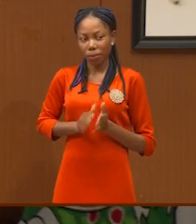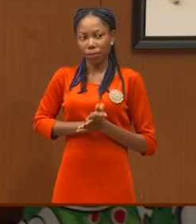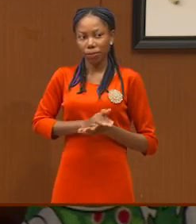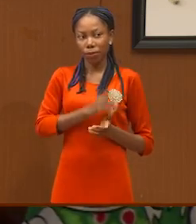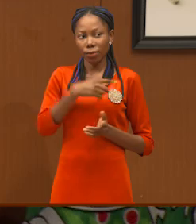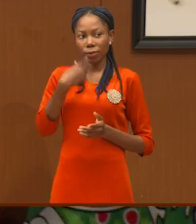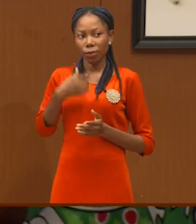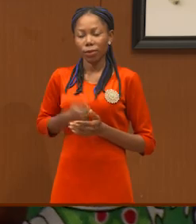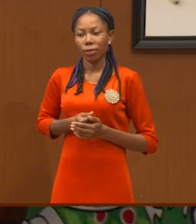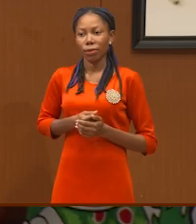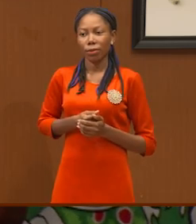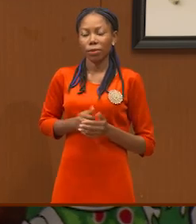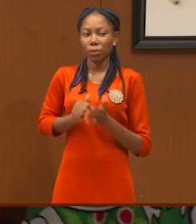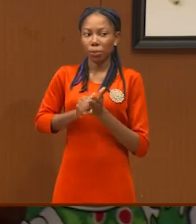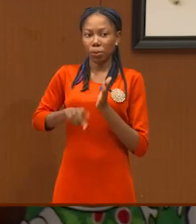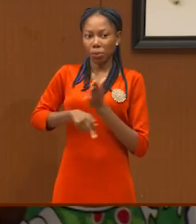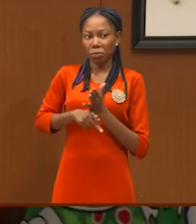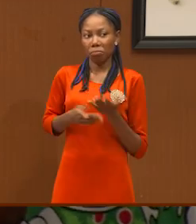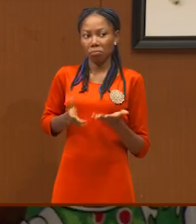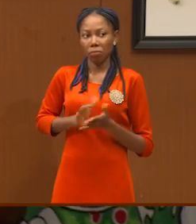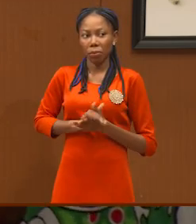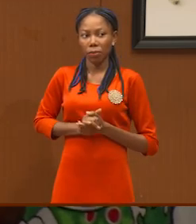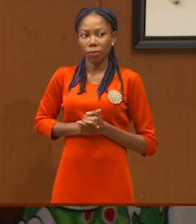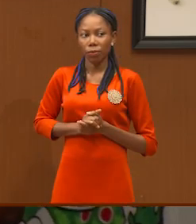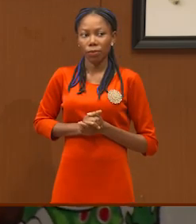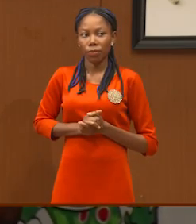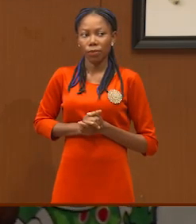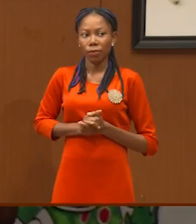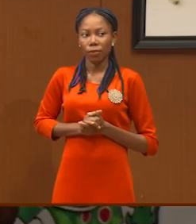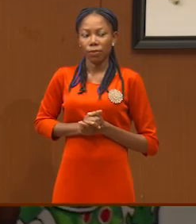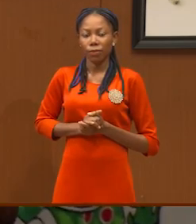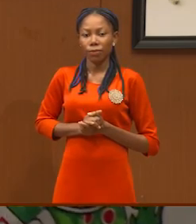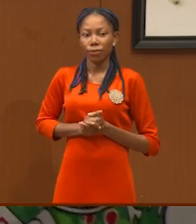He said 3 months from now. Okay. So now,